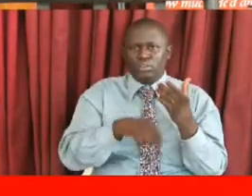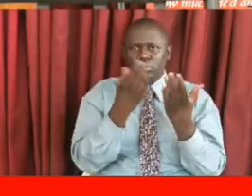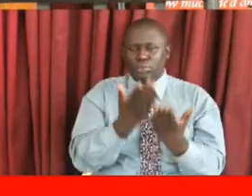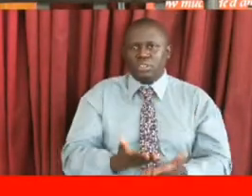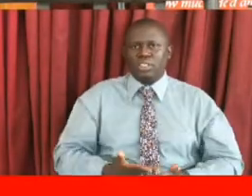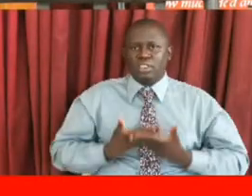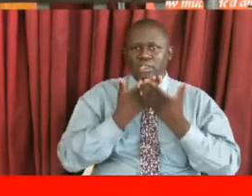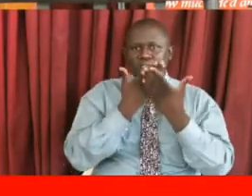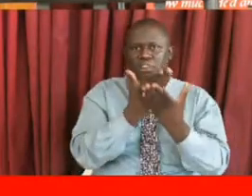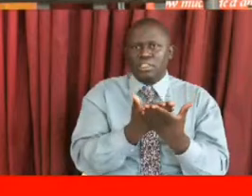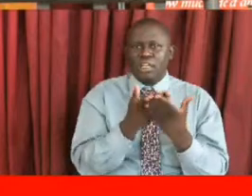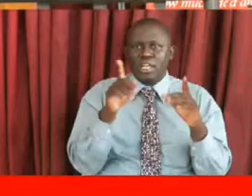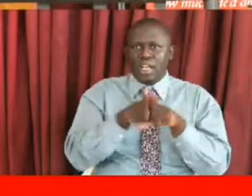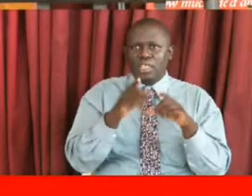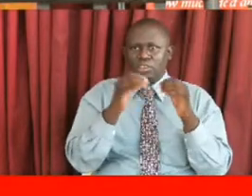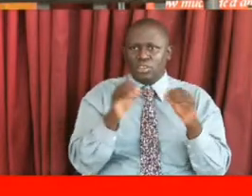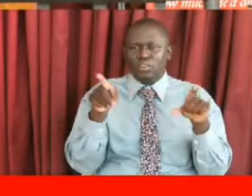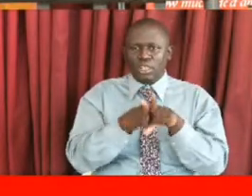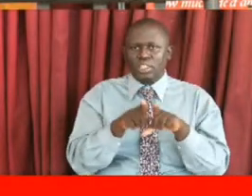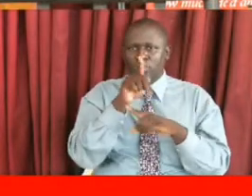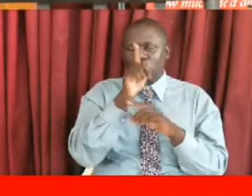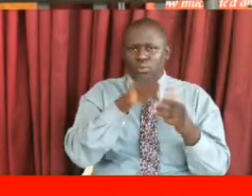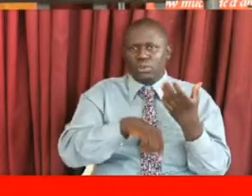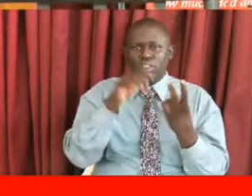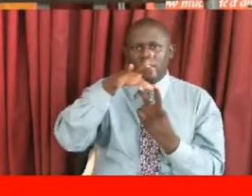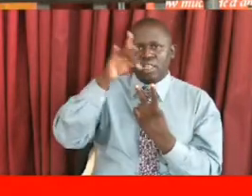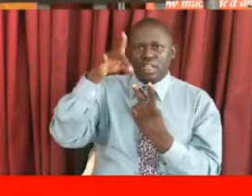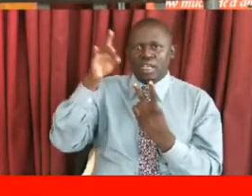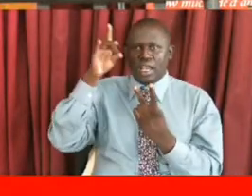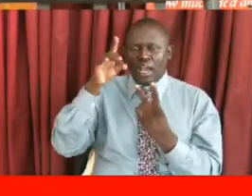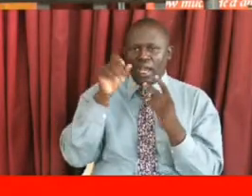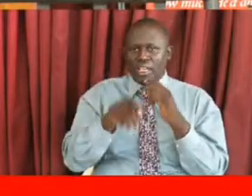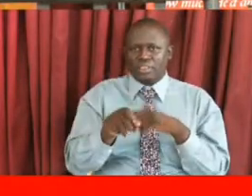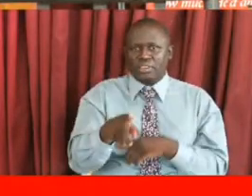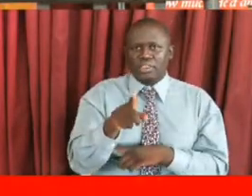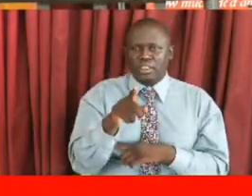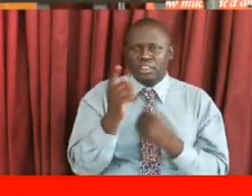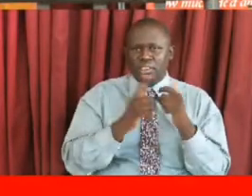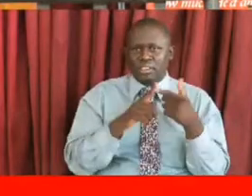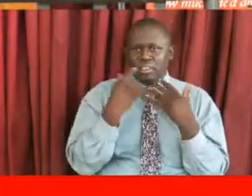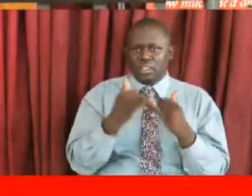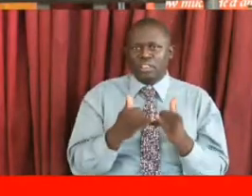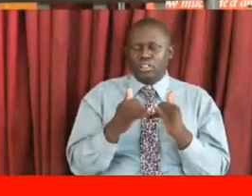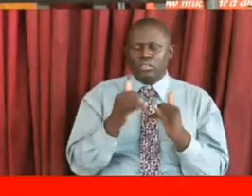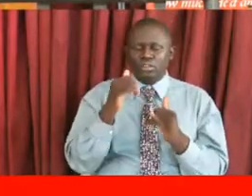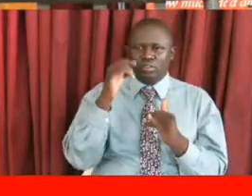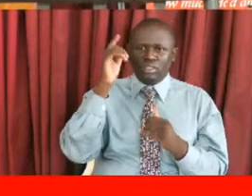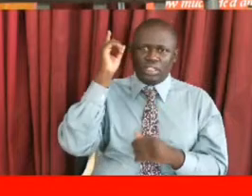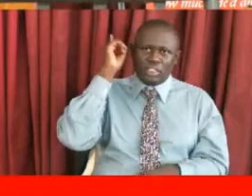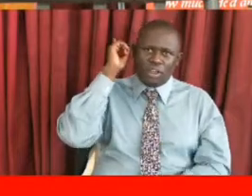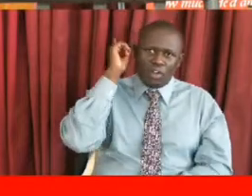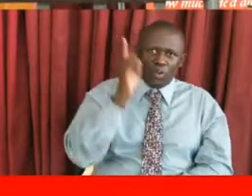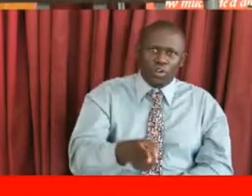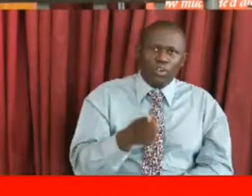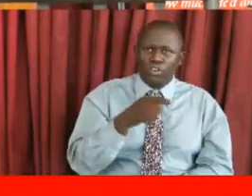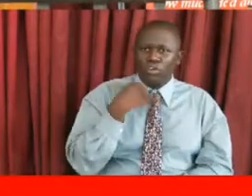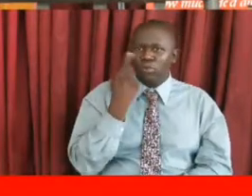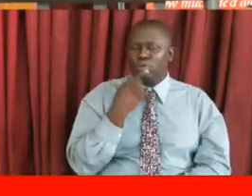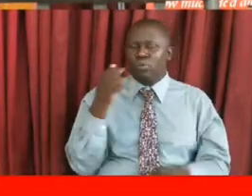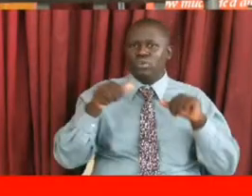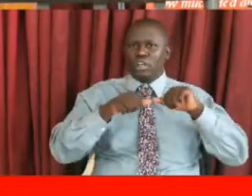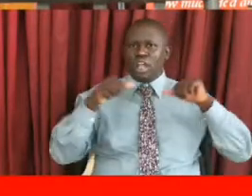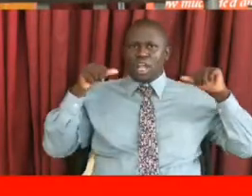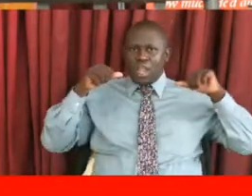Lord as long as you are a predestinated SE the RO of Aon no matter how dry